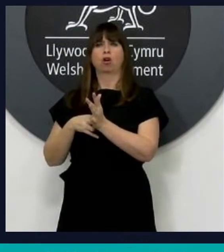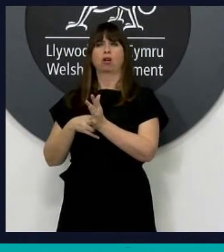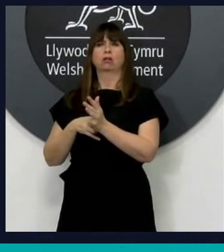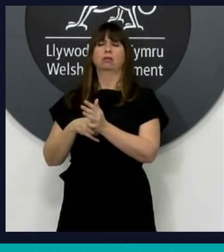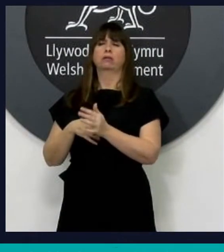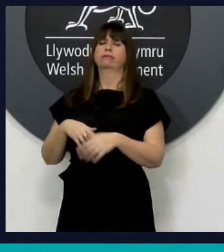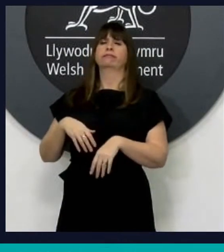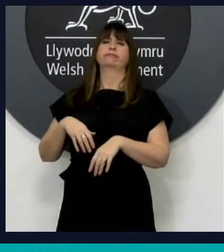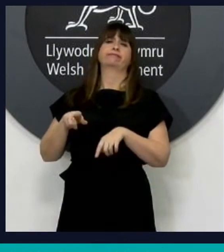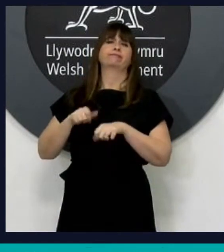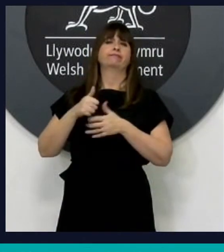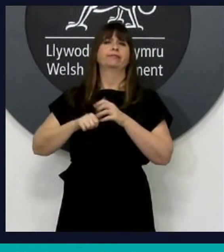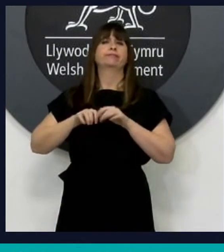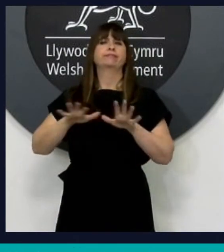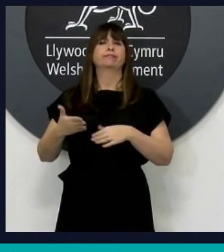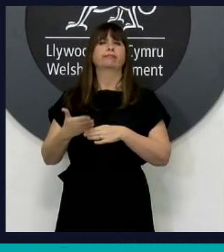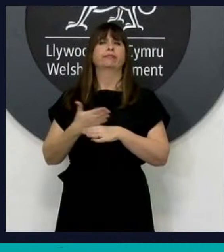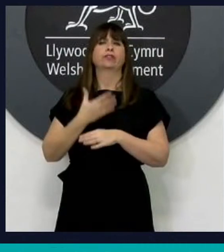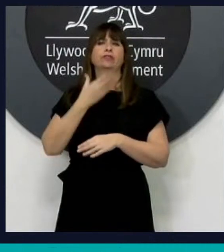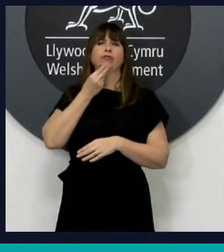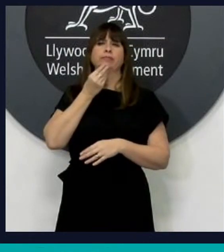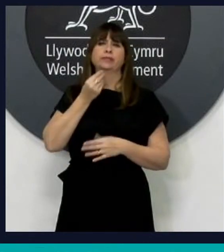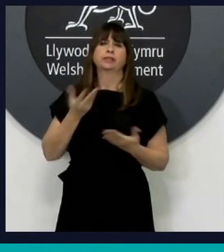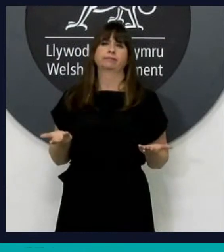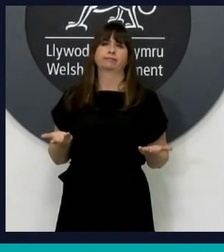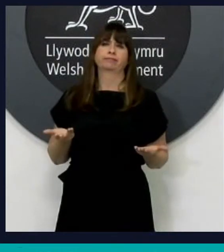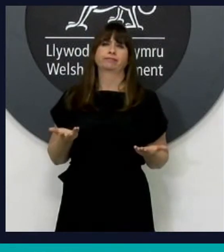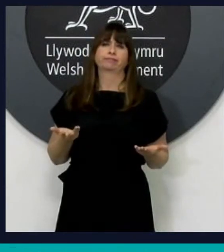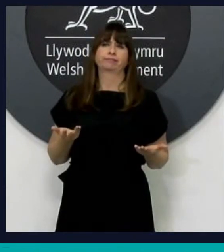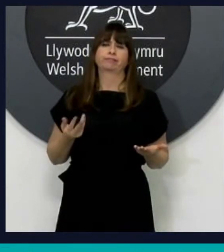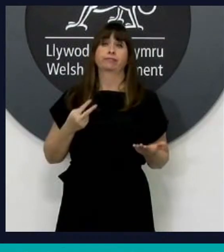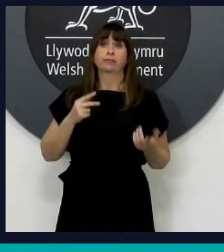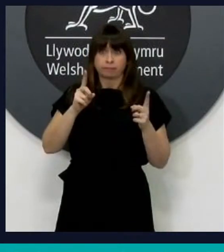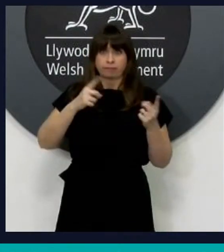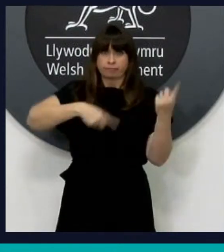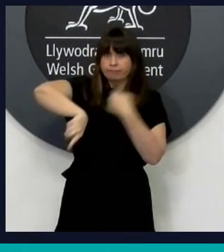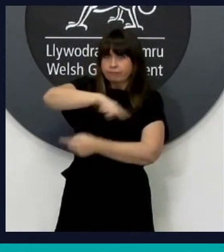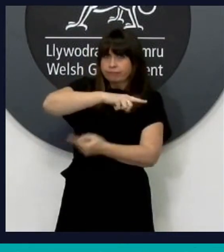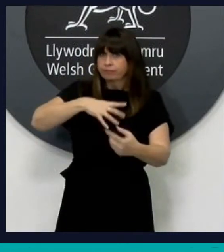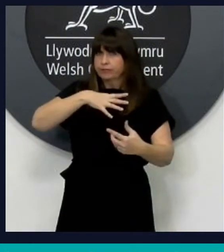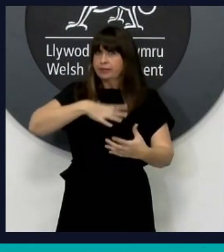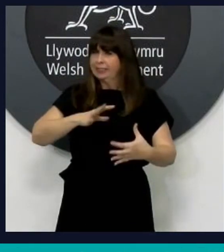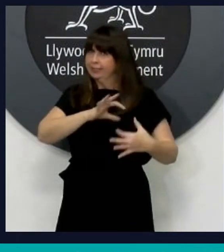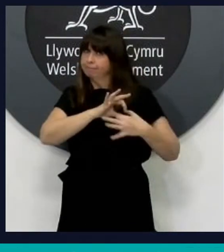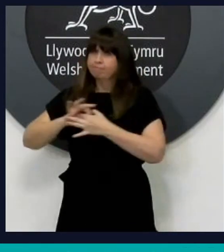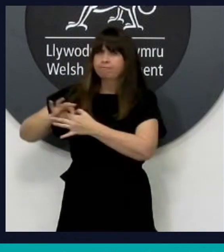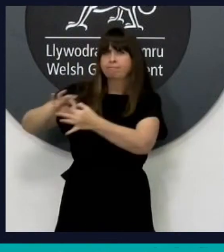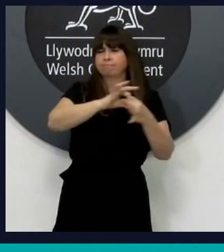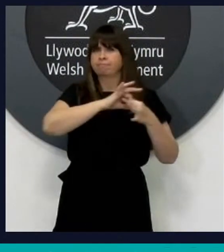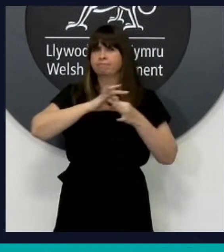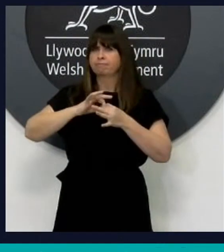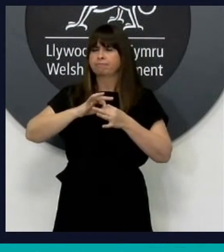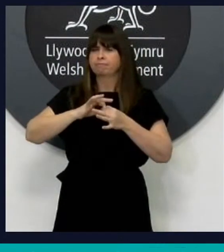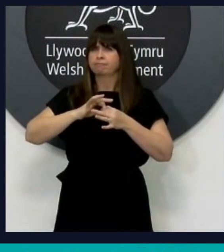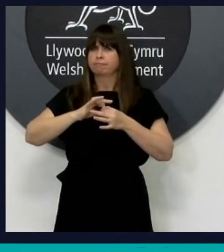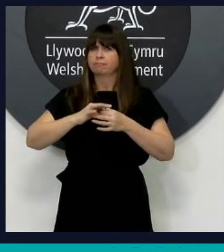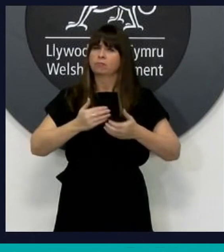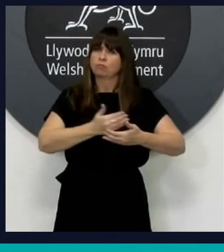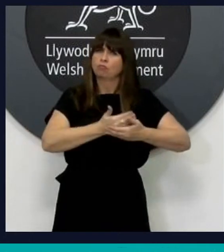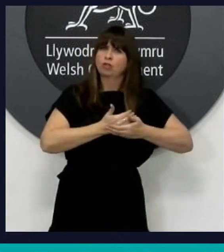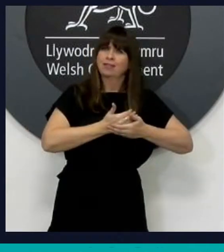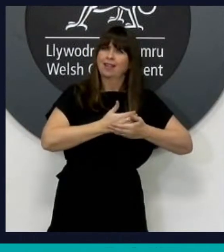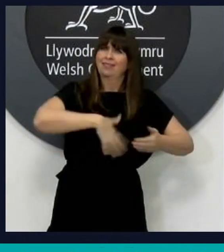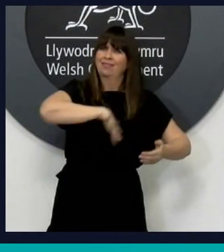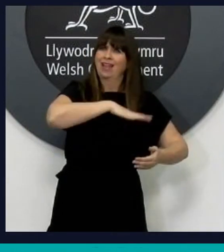before Christmas. Never has there been a more important time for us all to work together to protect our families and